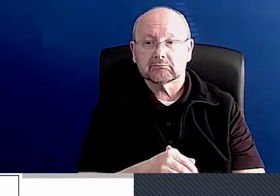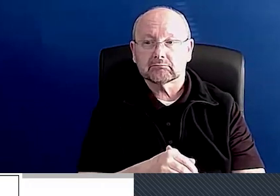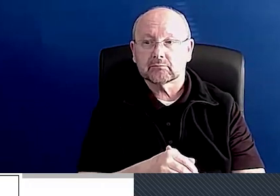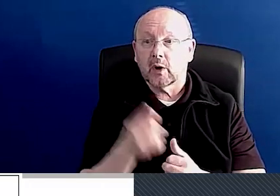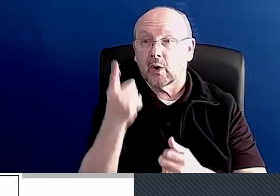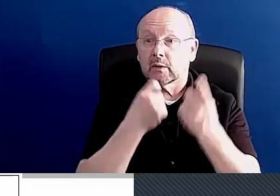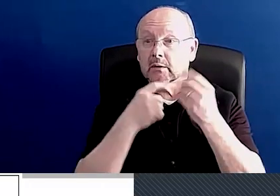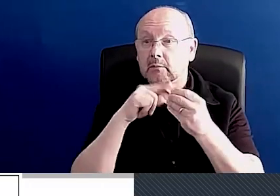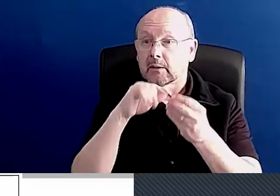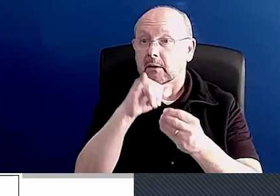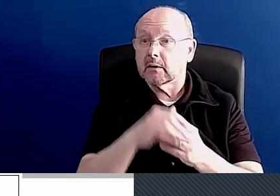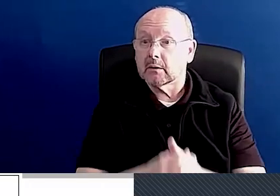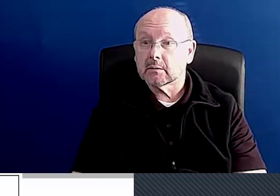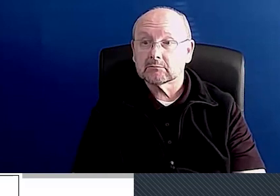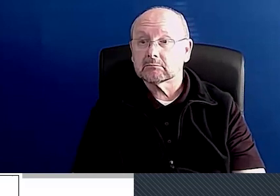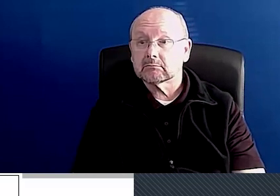Questions? Yeah.